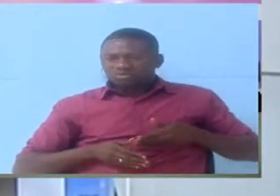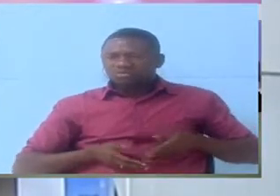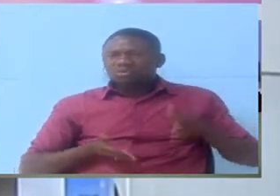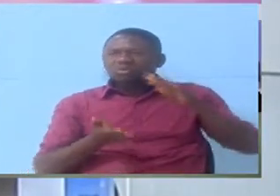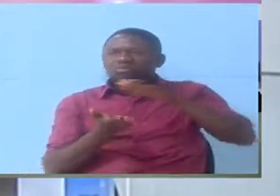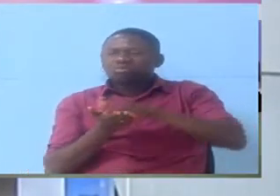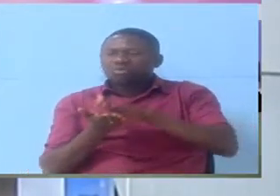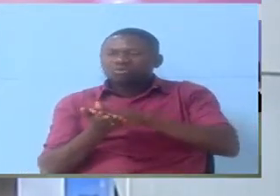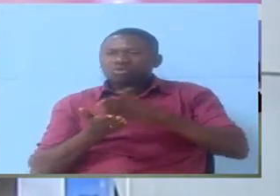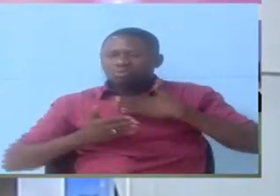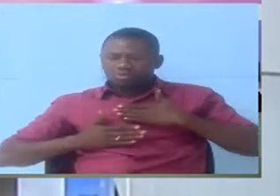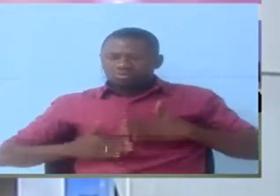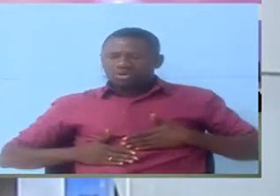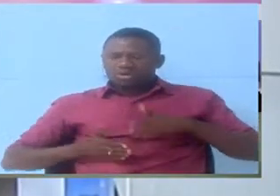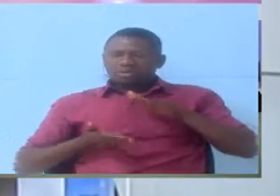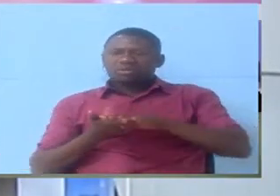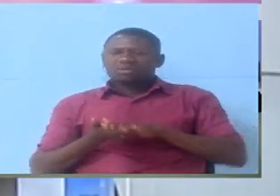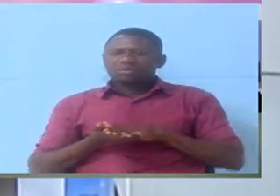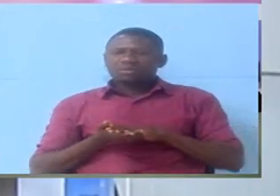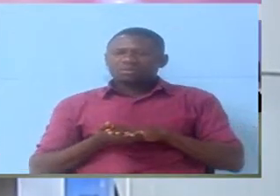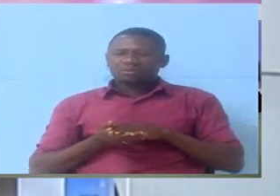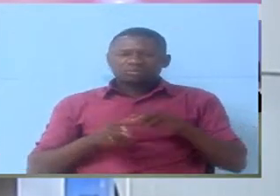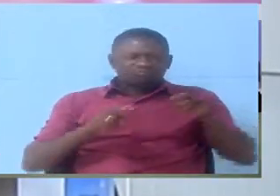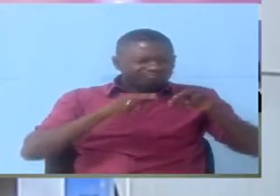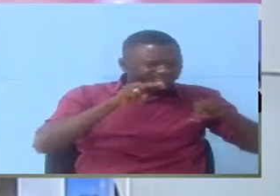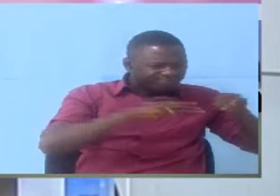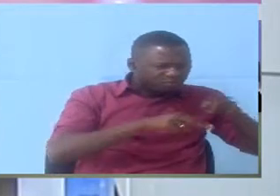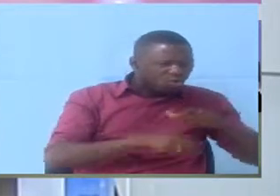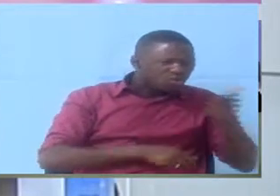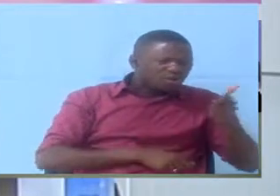searched the other person. I found about